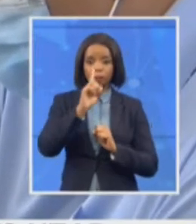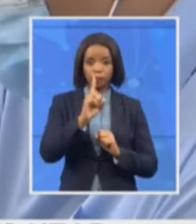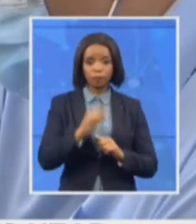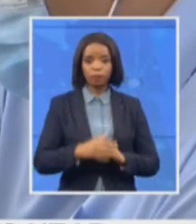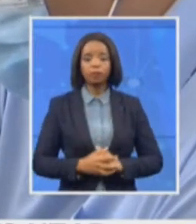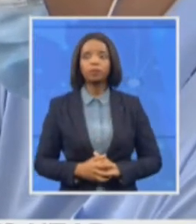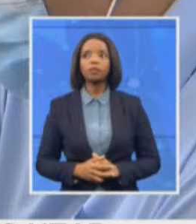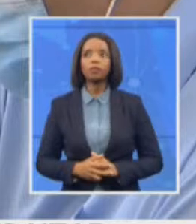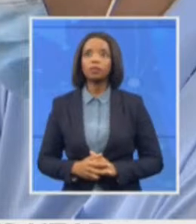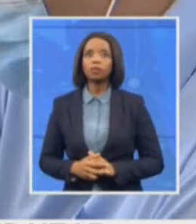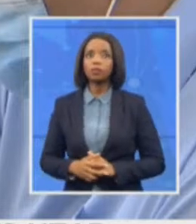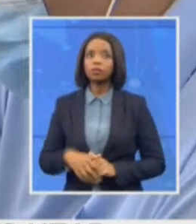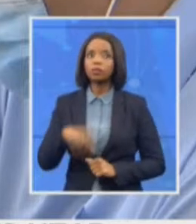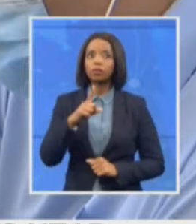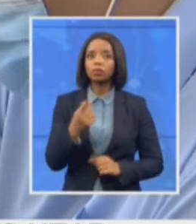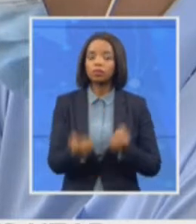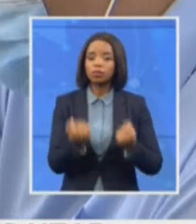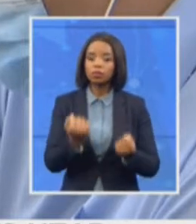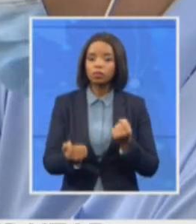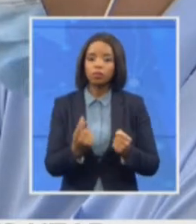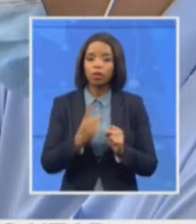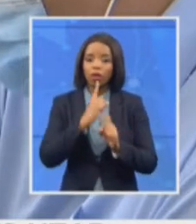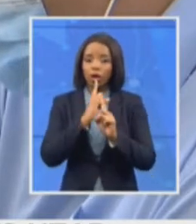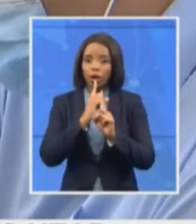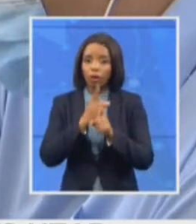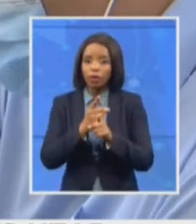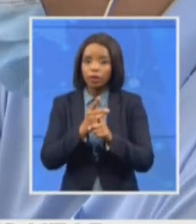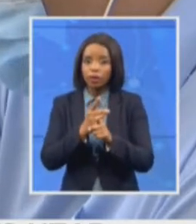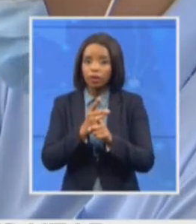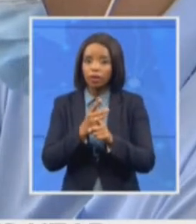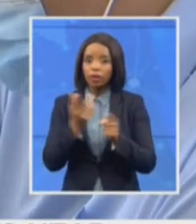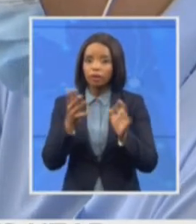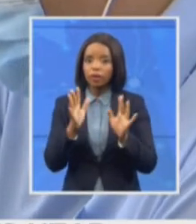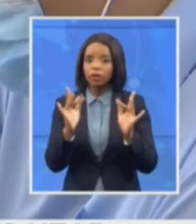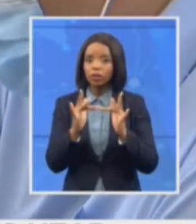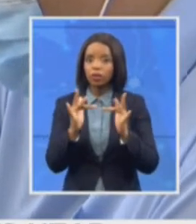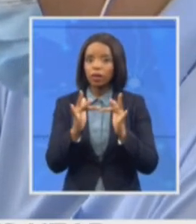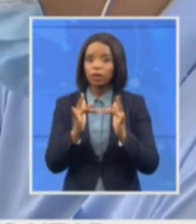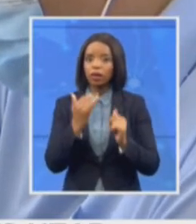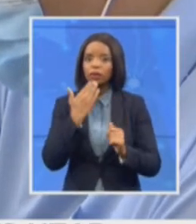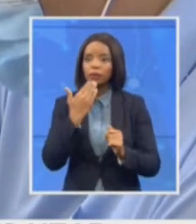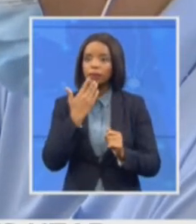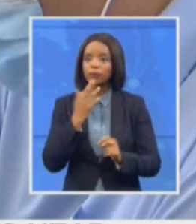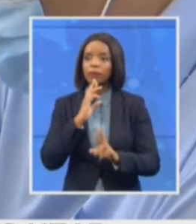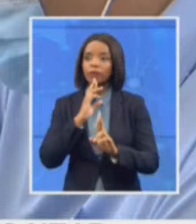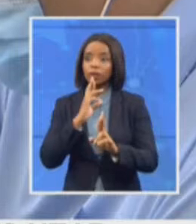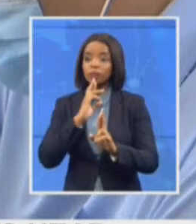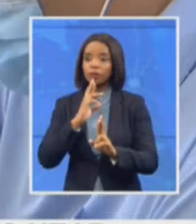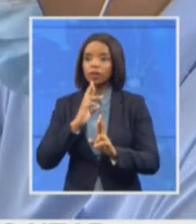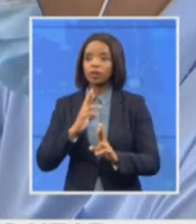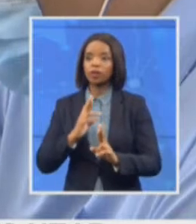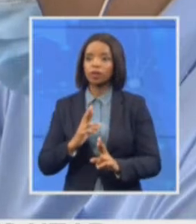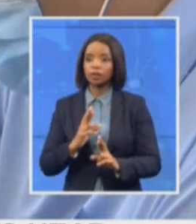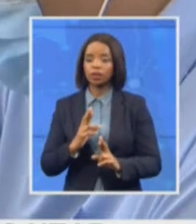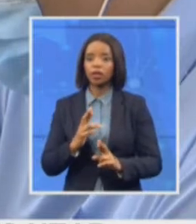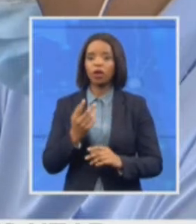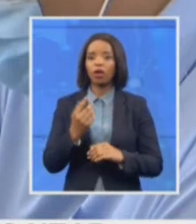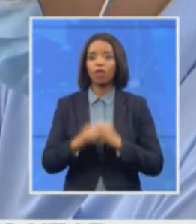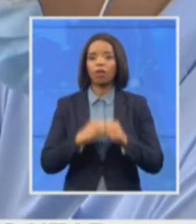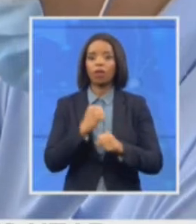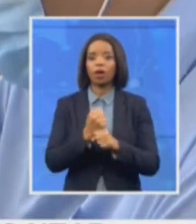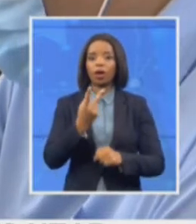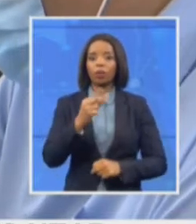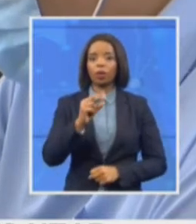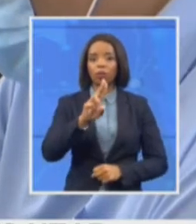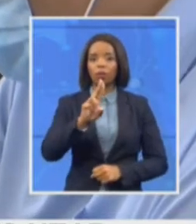self-explanatory content of the correspondence from Mr. Mwako on 26 October 2021, you, through your conduct or